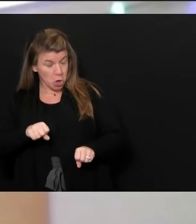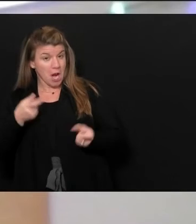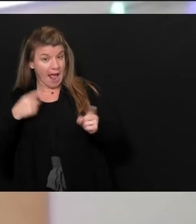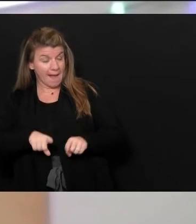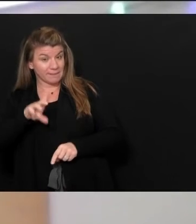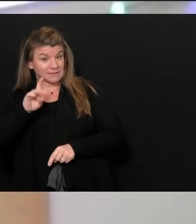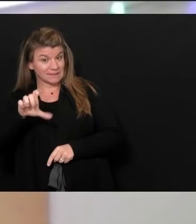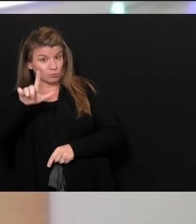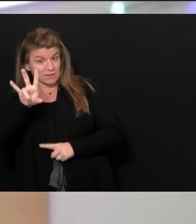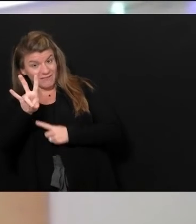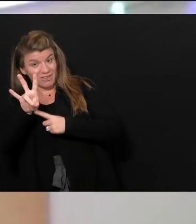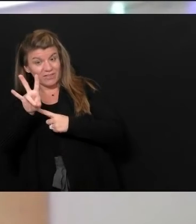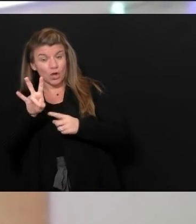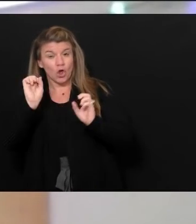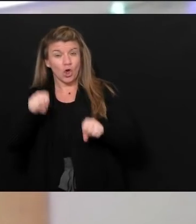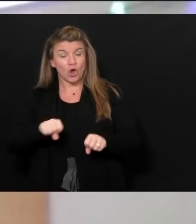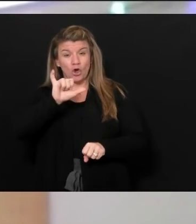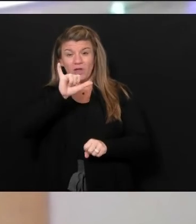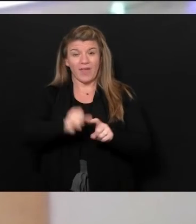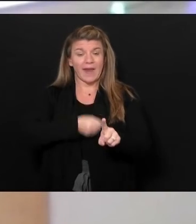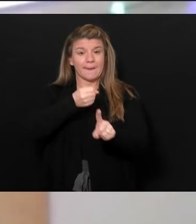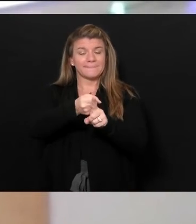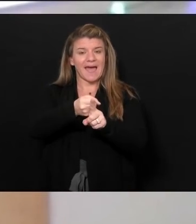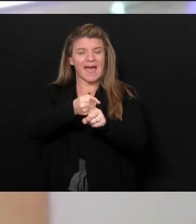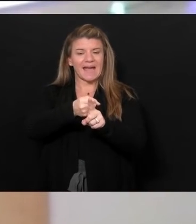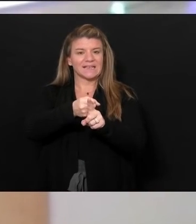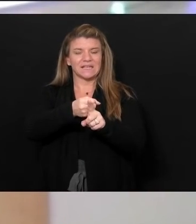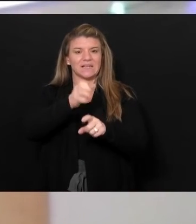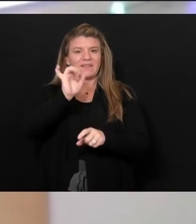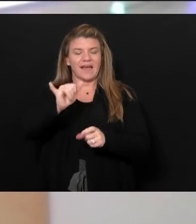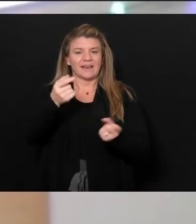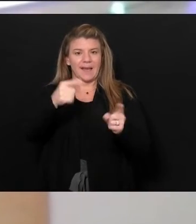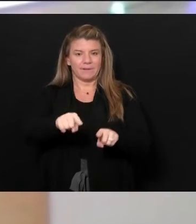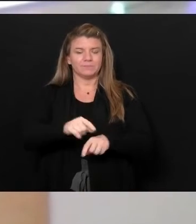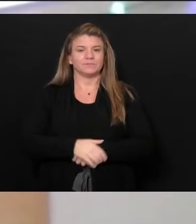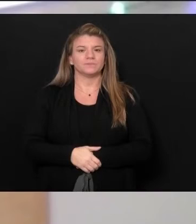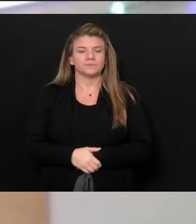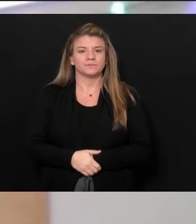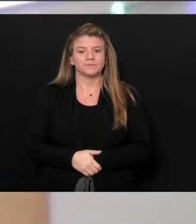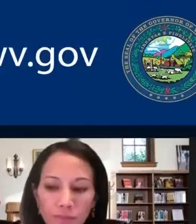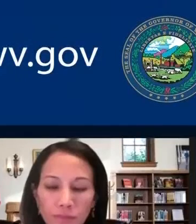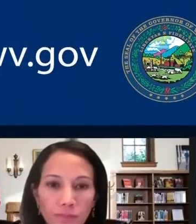could impact, the first semester, the spring semester coming up here?